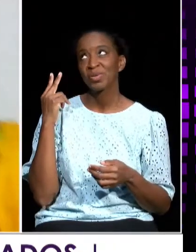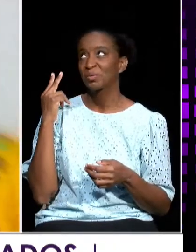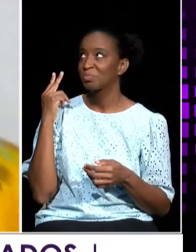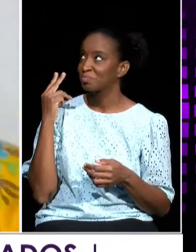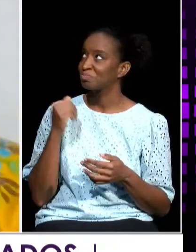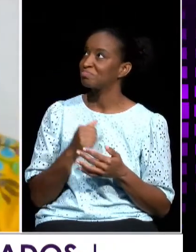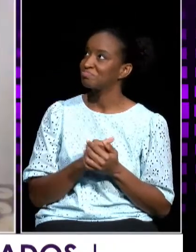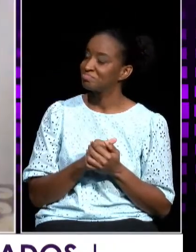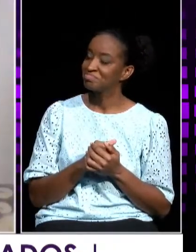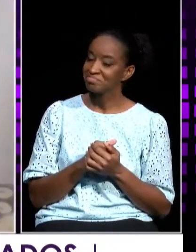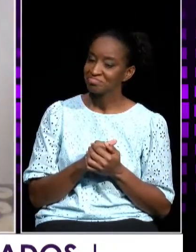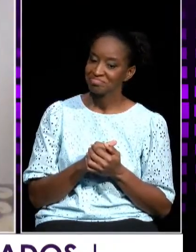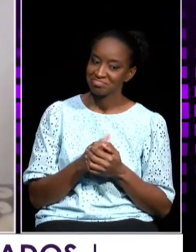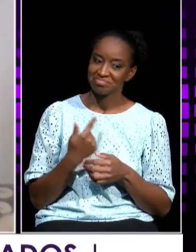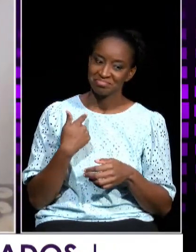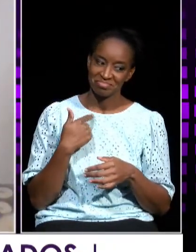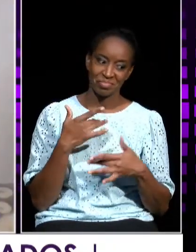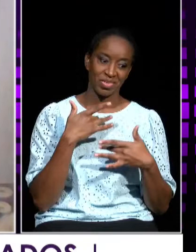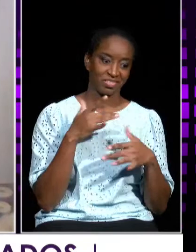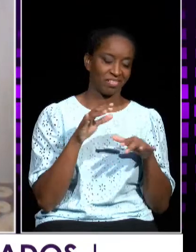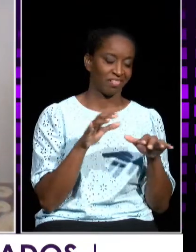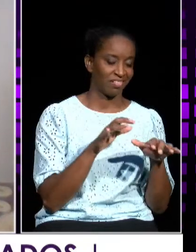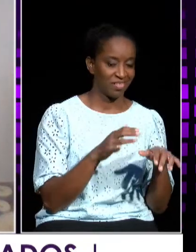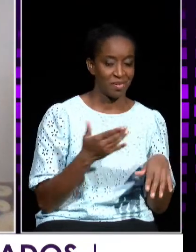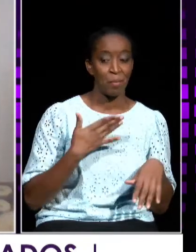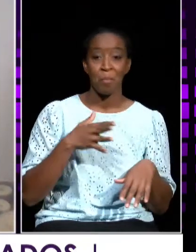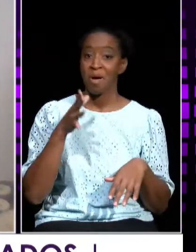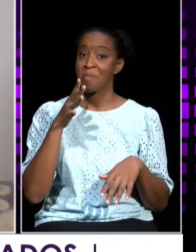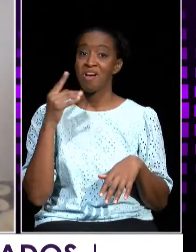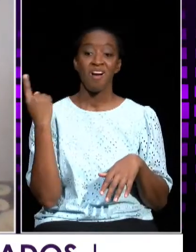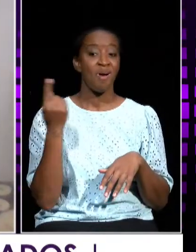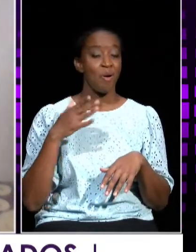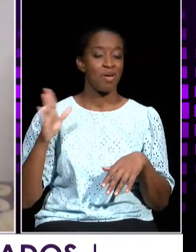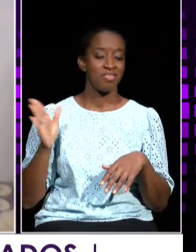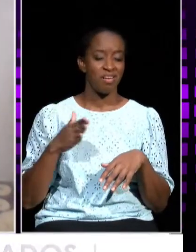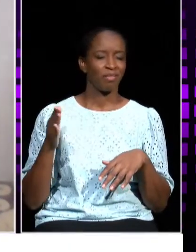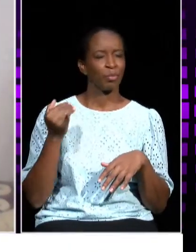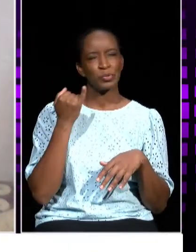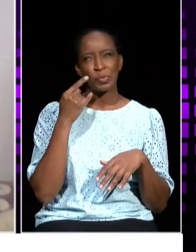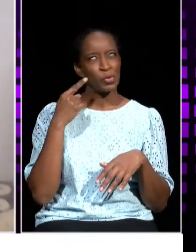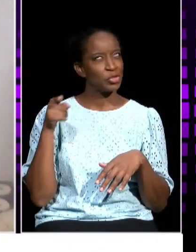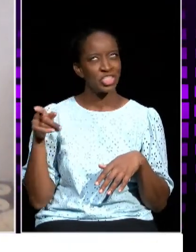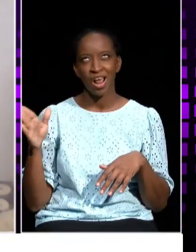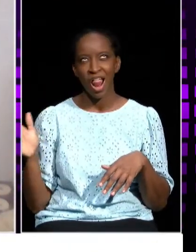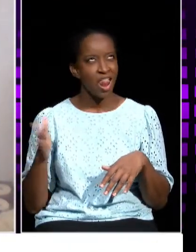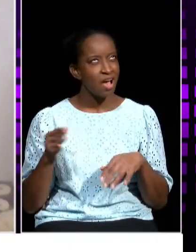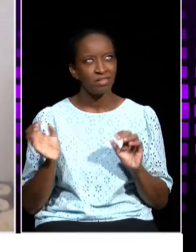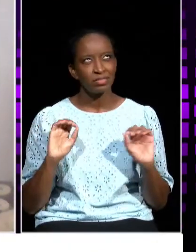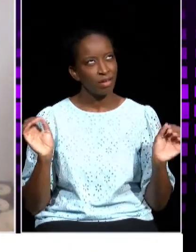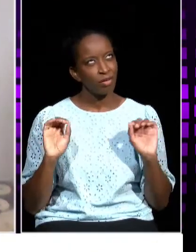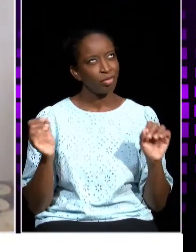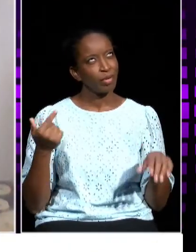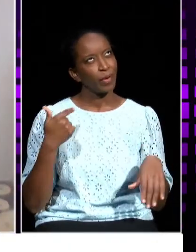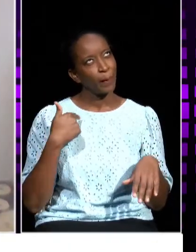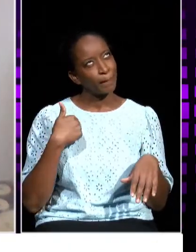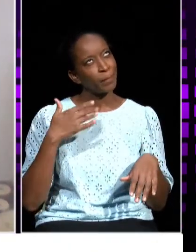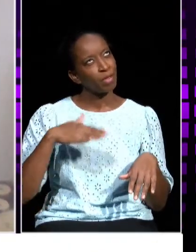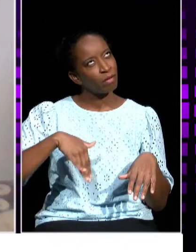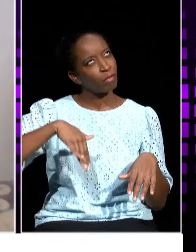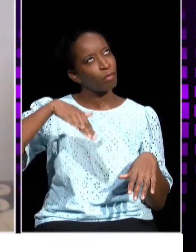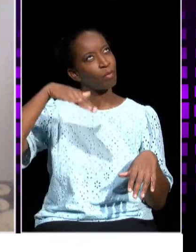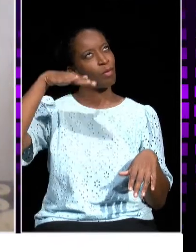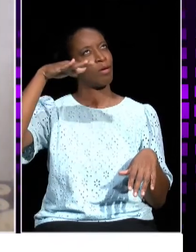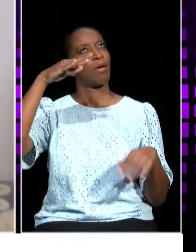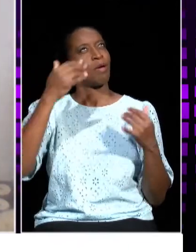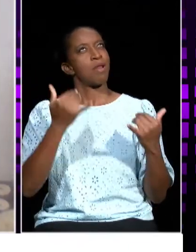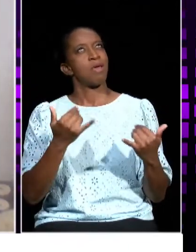me lashes Oh. or anything of the sort? But I believe that first of all you have to look at where